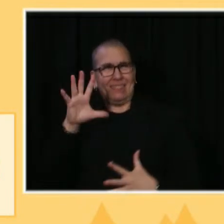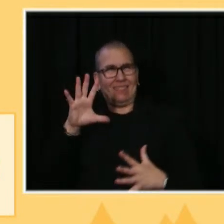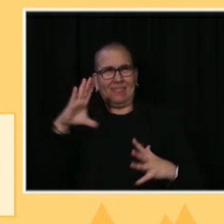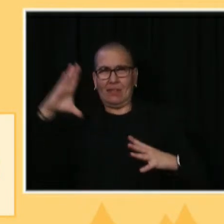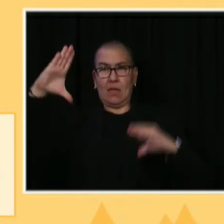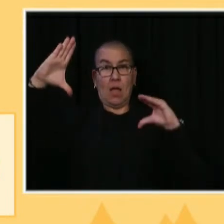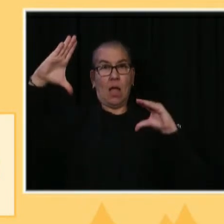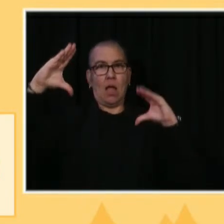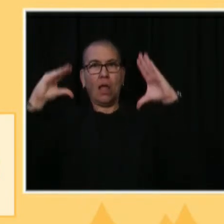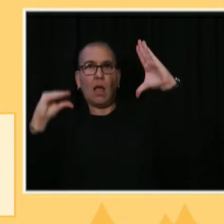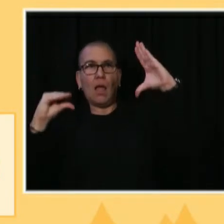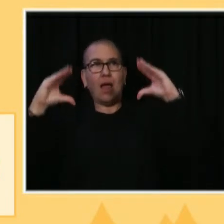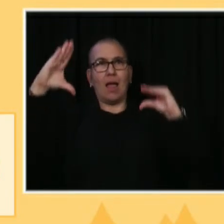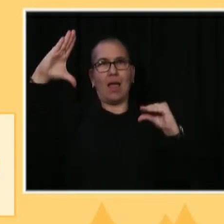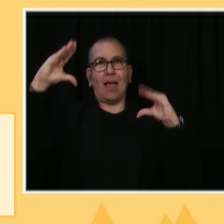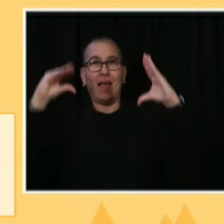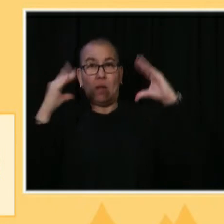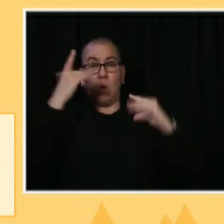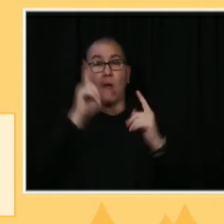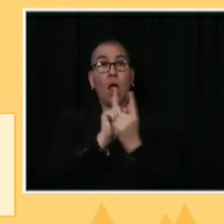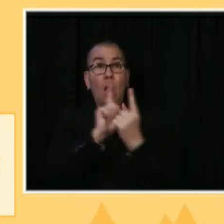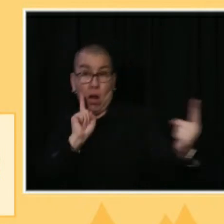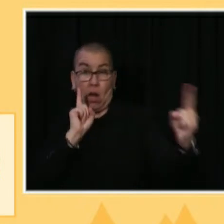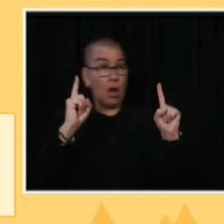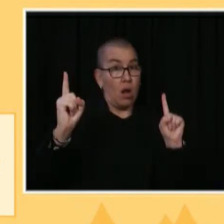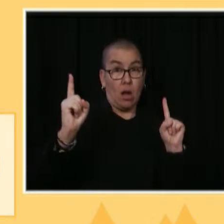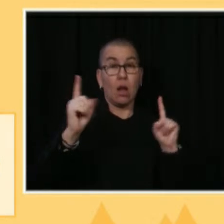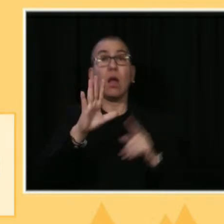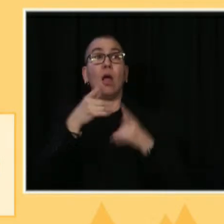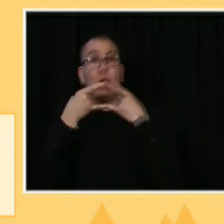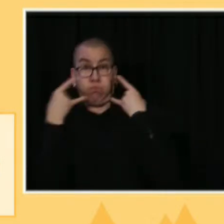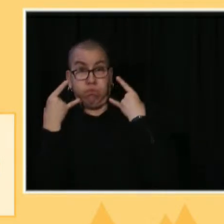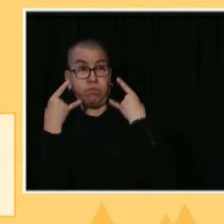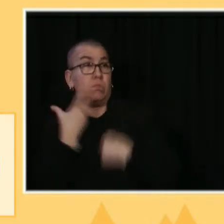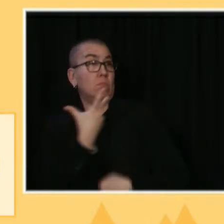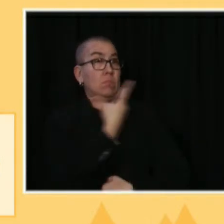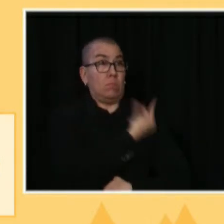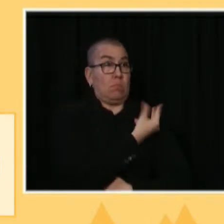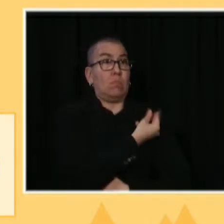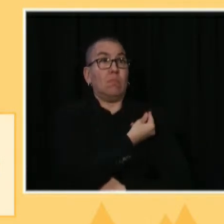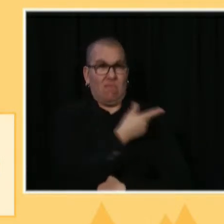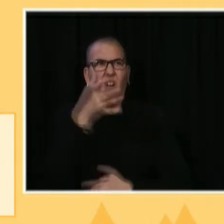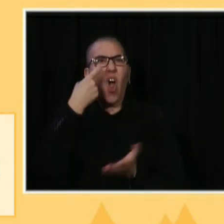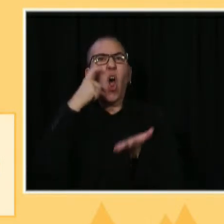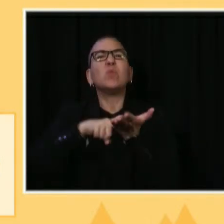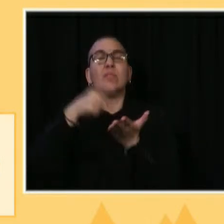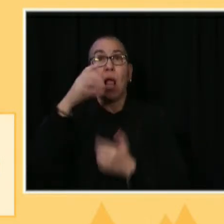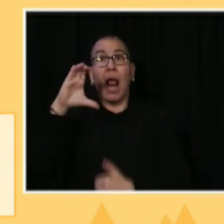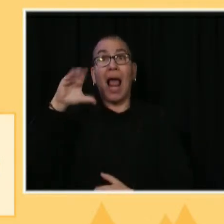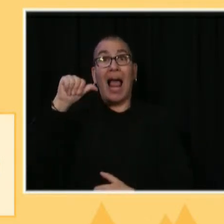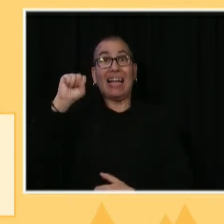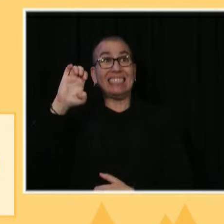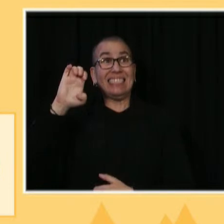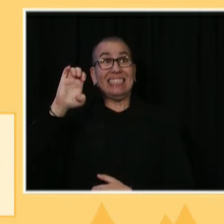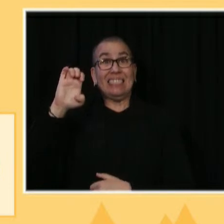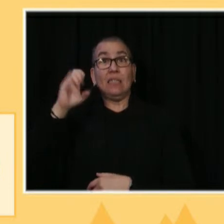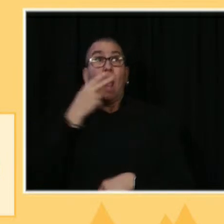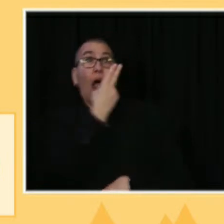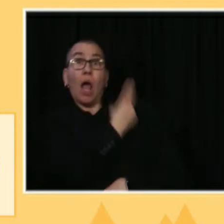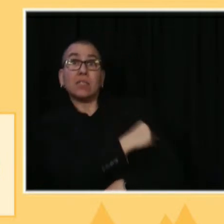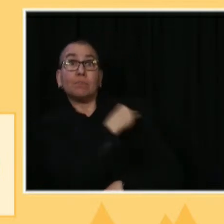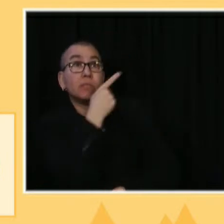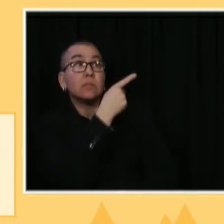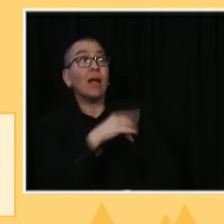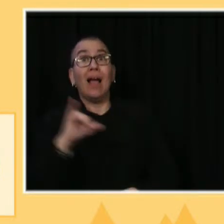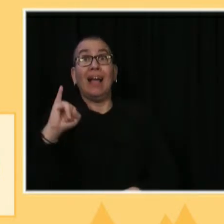distancing, the masking, and the vaccinations help. What we're seeing now is case counts and hospitalizations are going down. They're still too high. We are